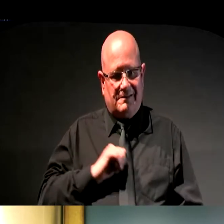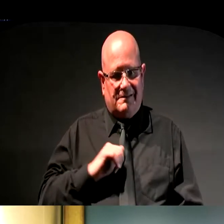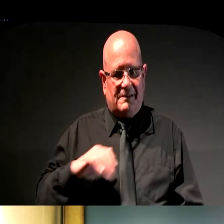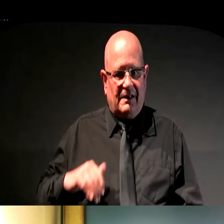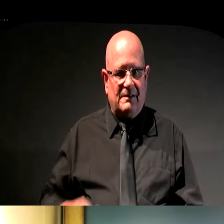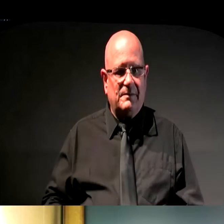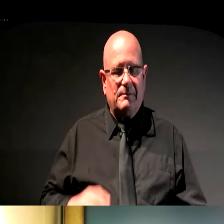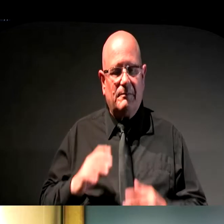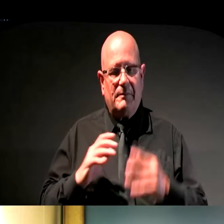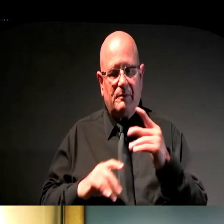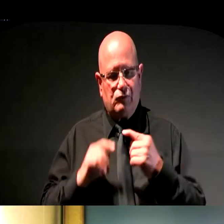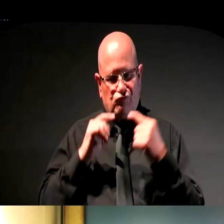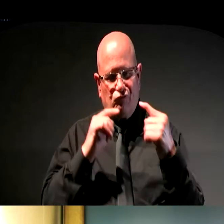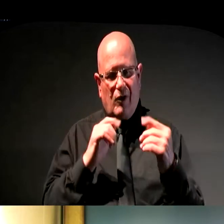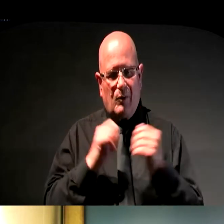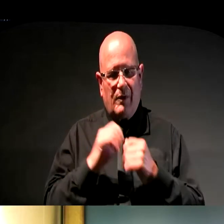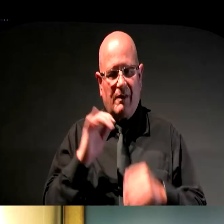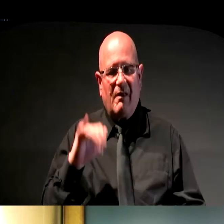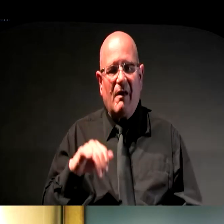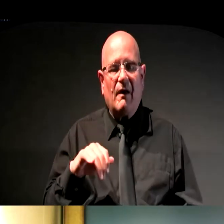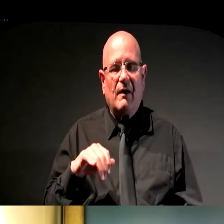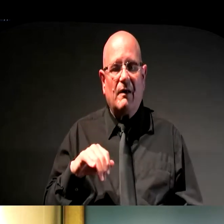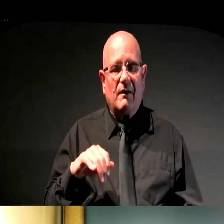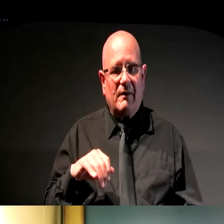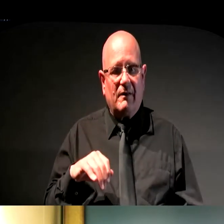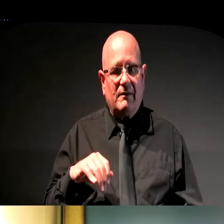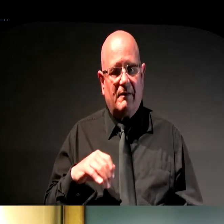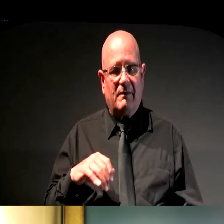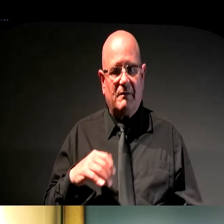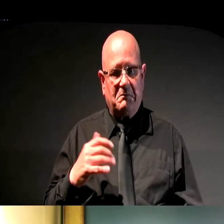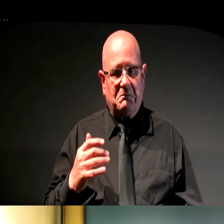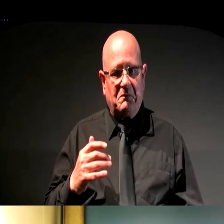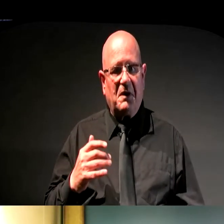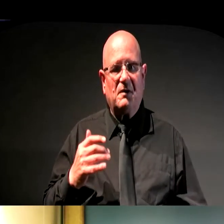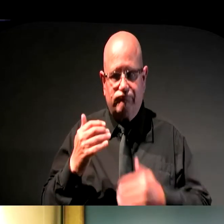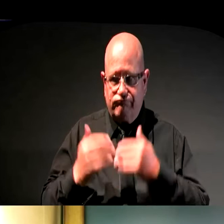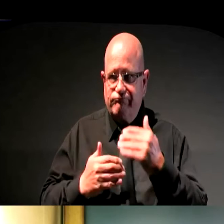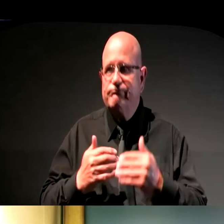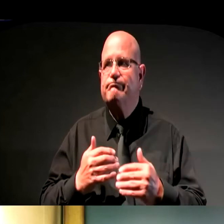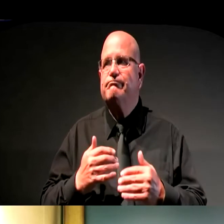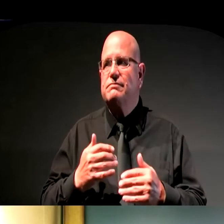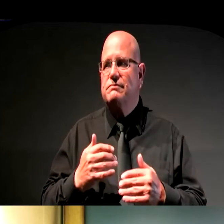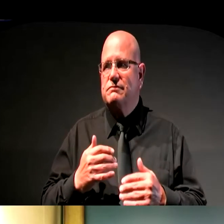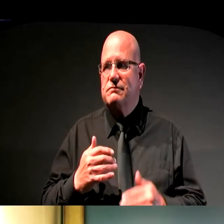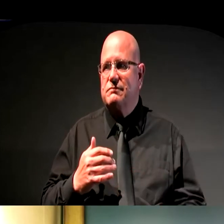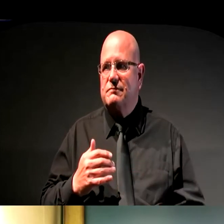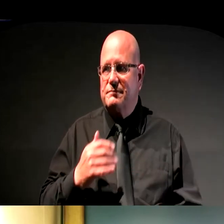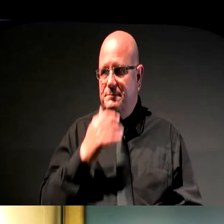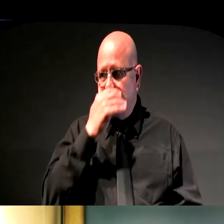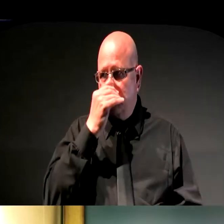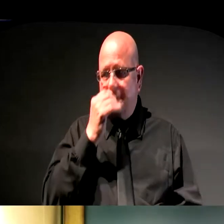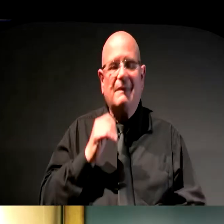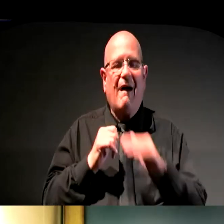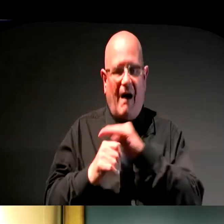neurodiversity. Some people, they can hide it and they make it through, and that's not good for them either. And so I